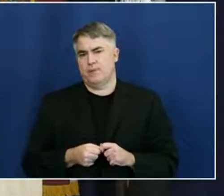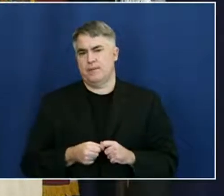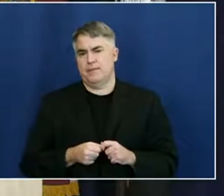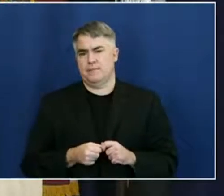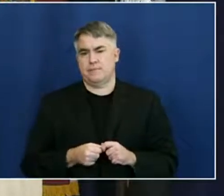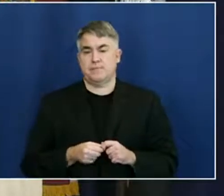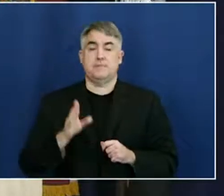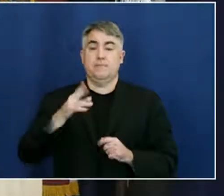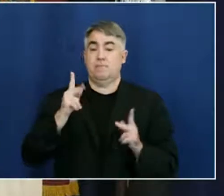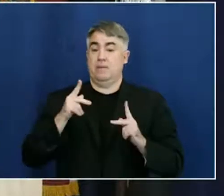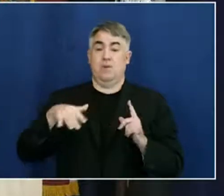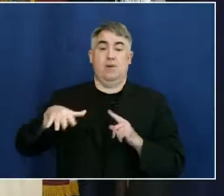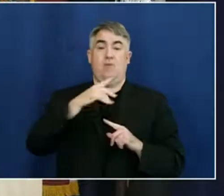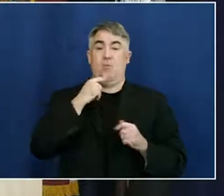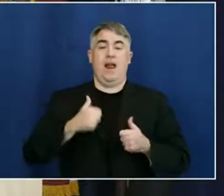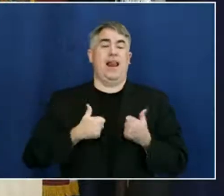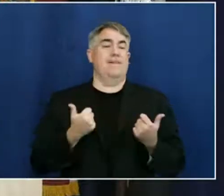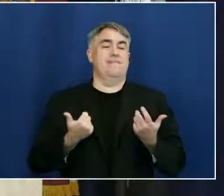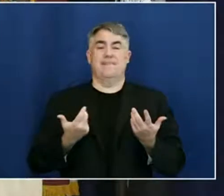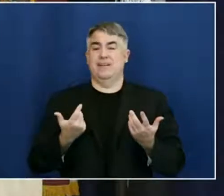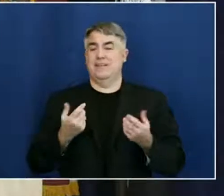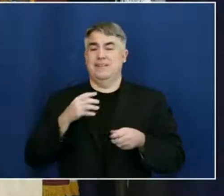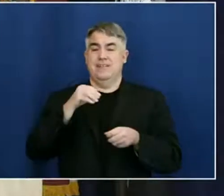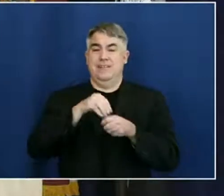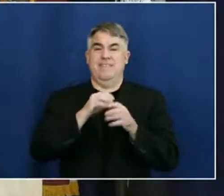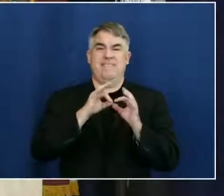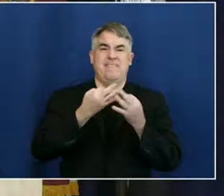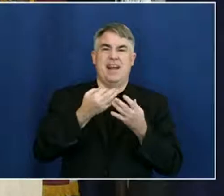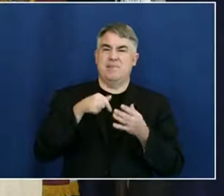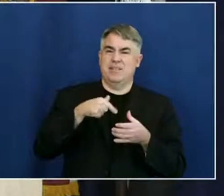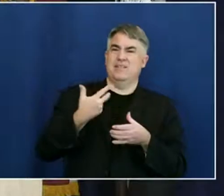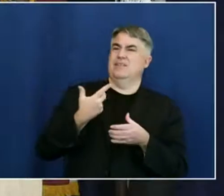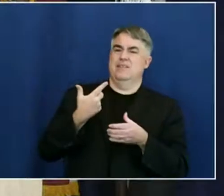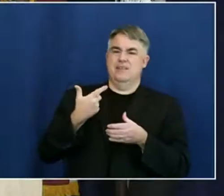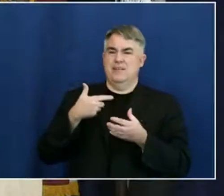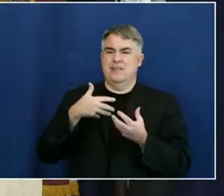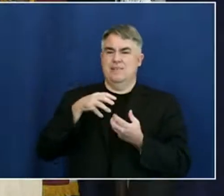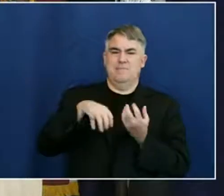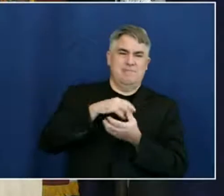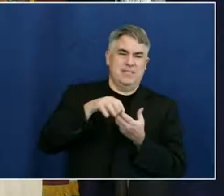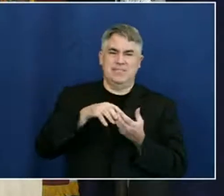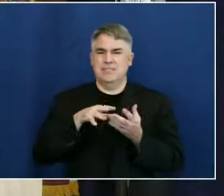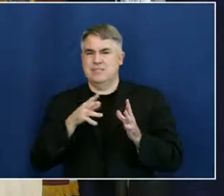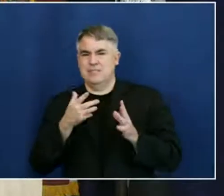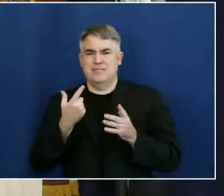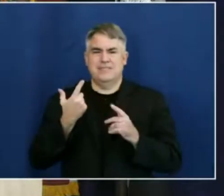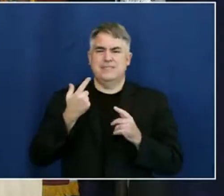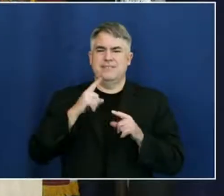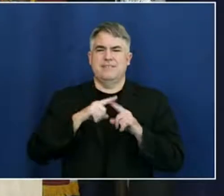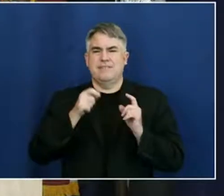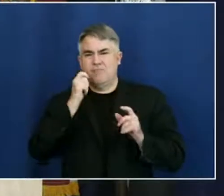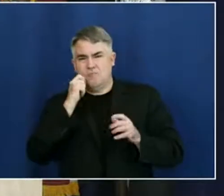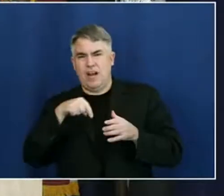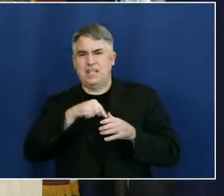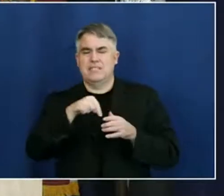status households, please remind everyone you know that the information that is gathered at these